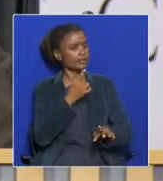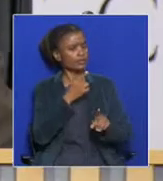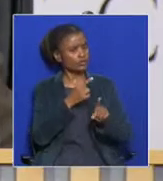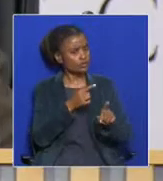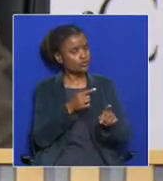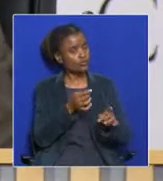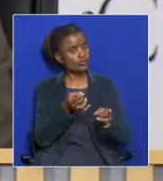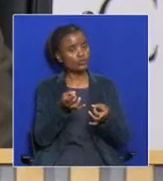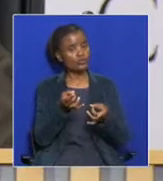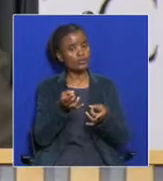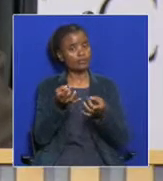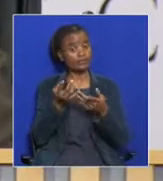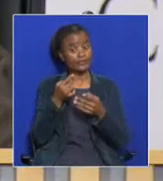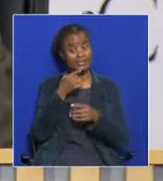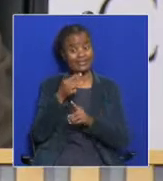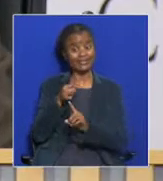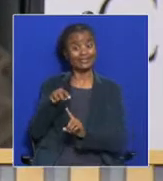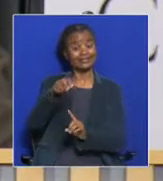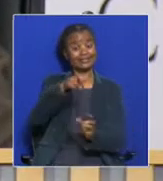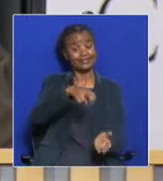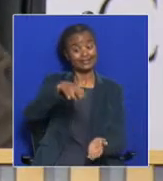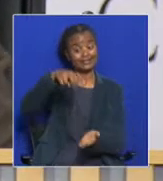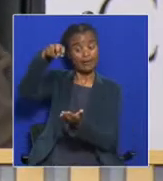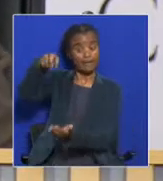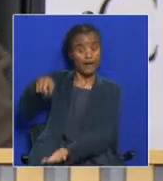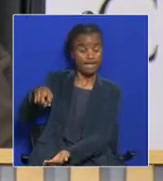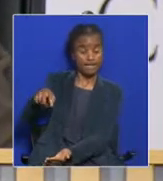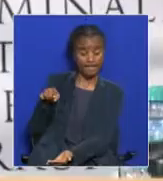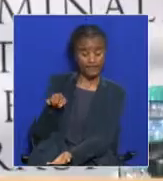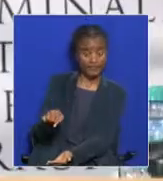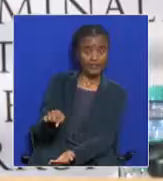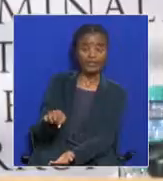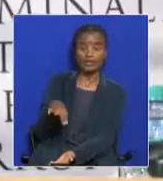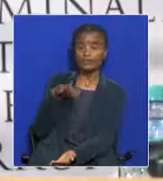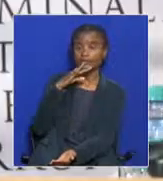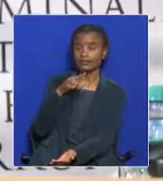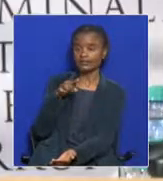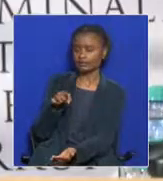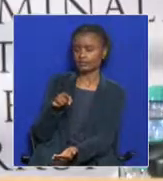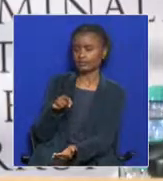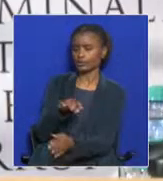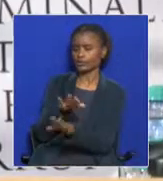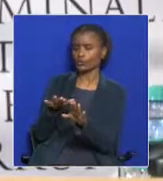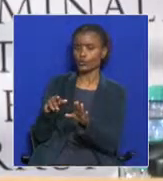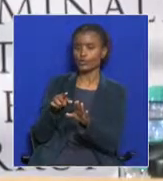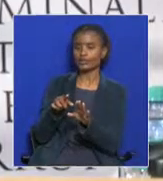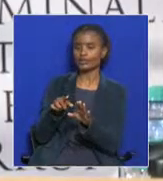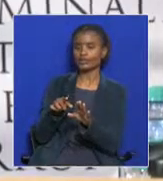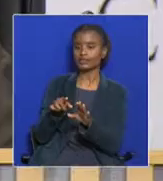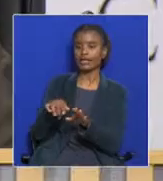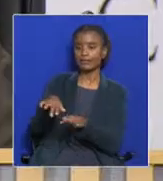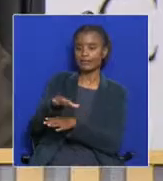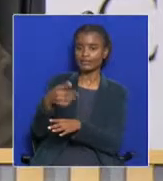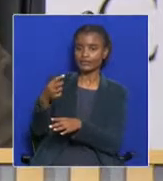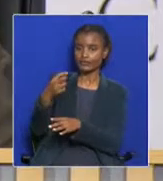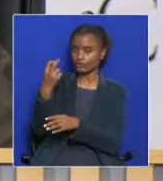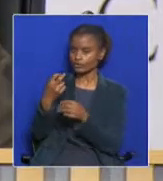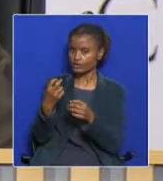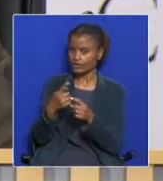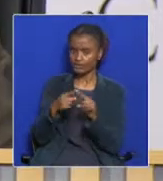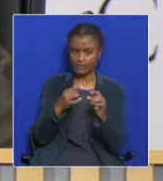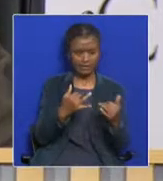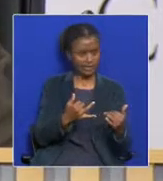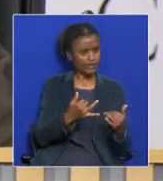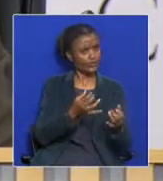container was not their designated area. So you Yes. can't now say that you were not sure whether they have one to speak of.